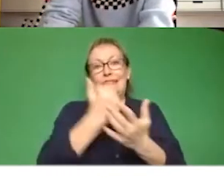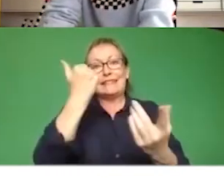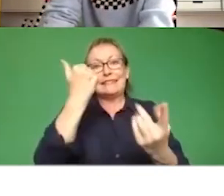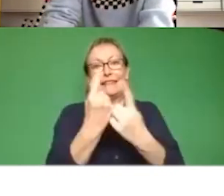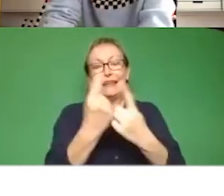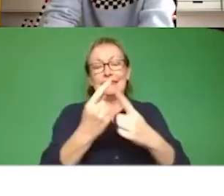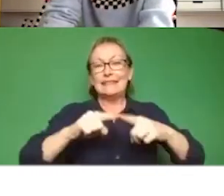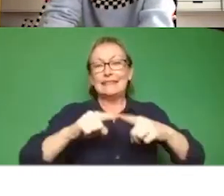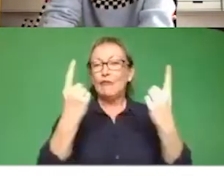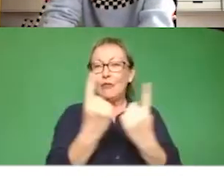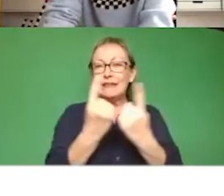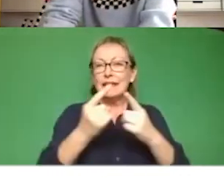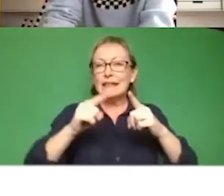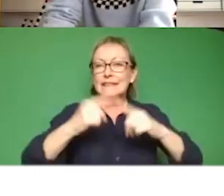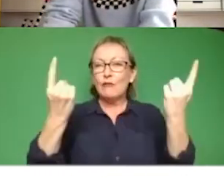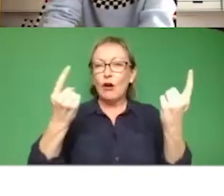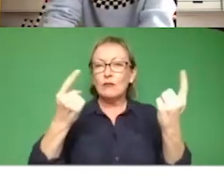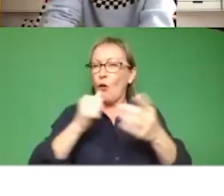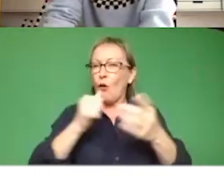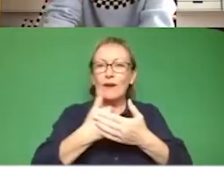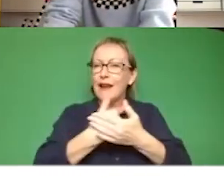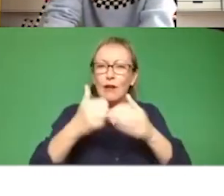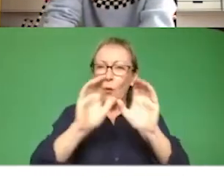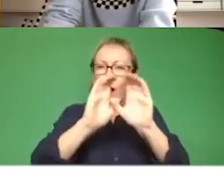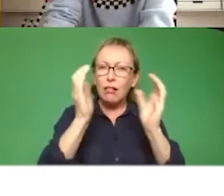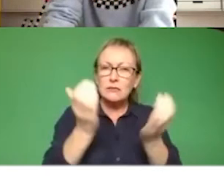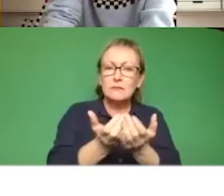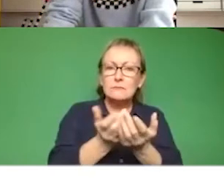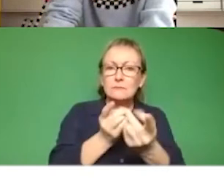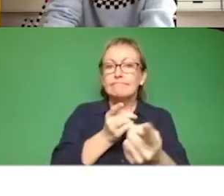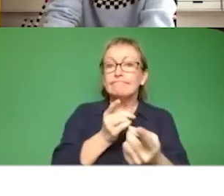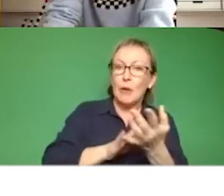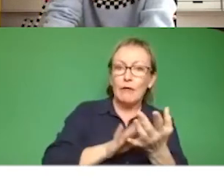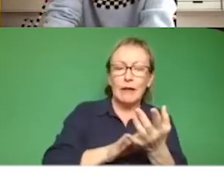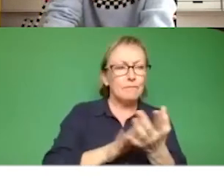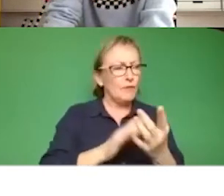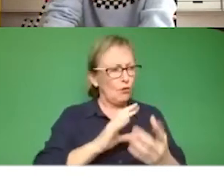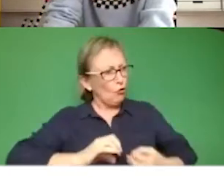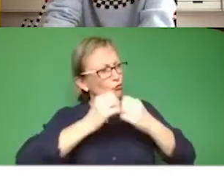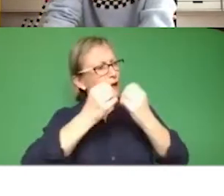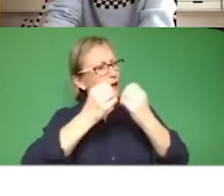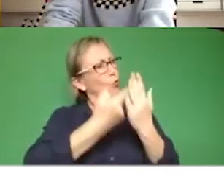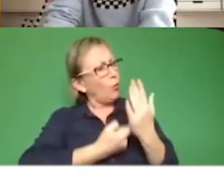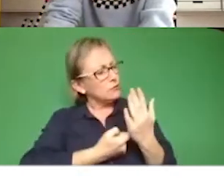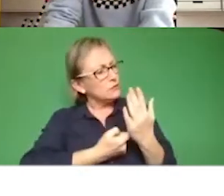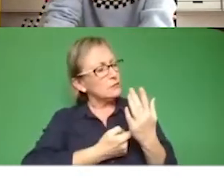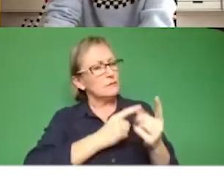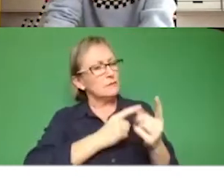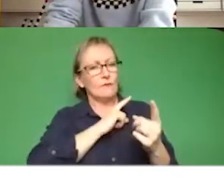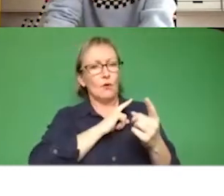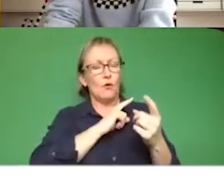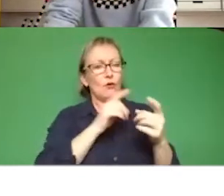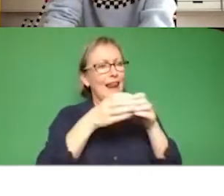ordinary world. I think it's really... Do you create a set of kind of rules almost for your palette for each